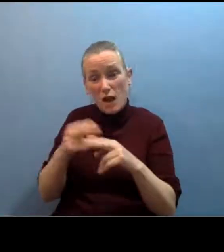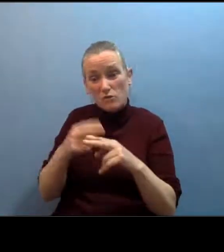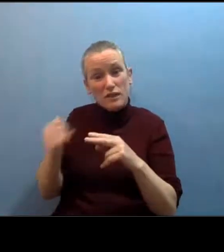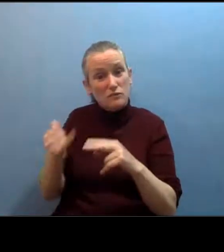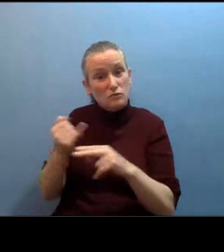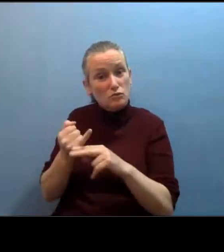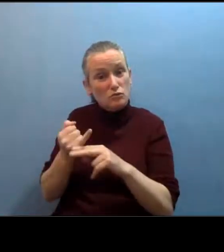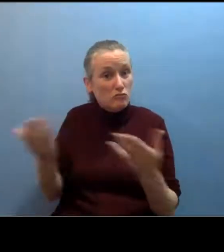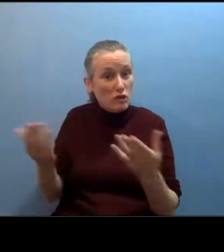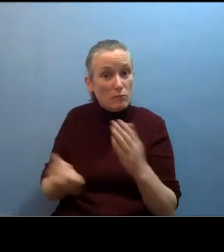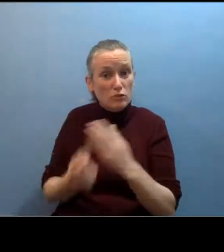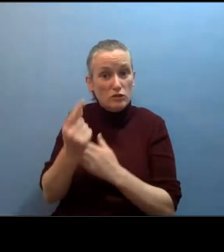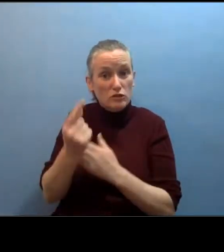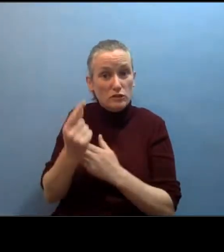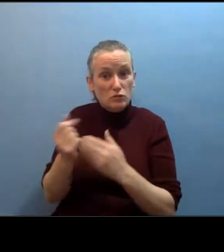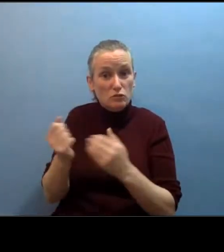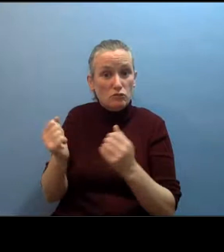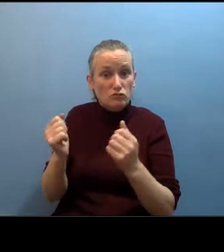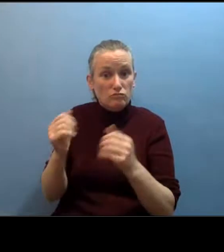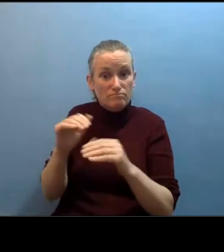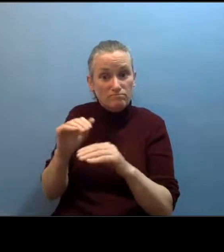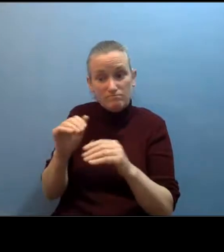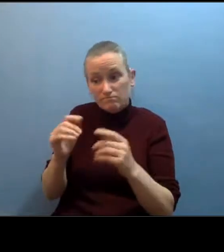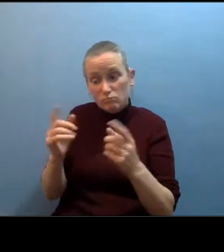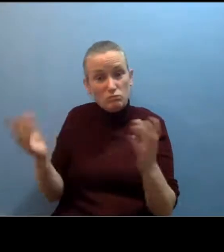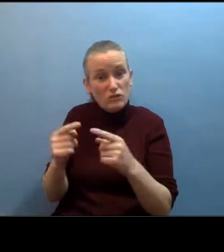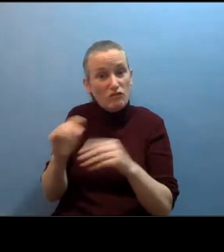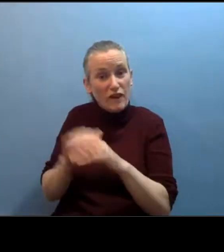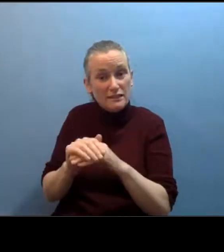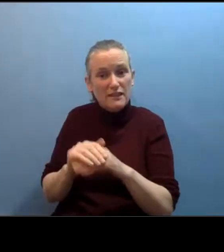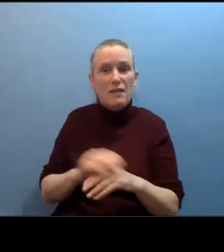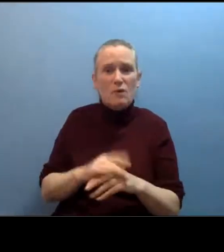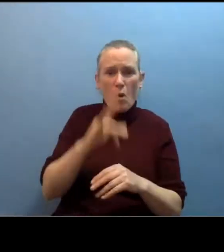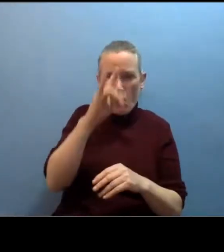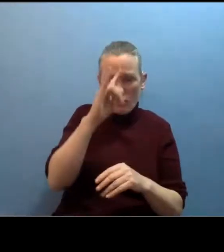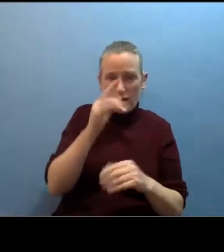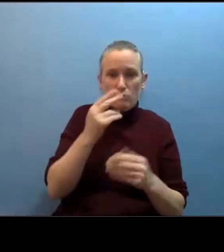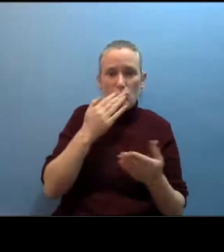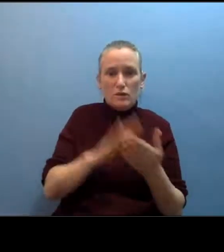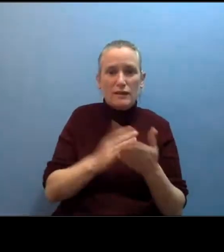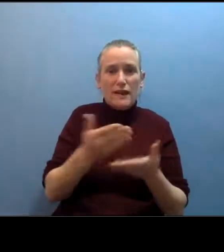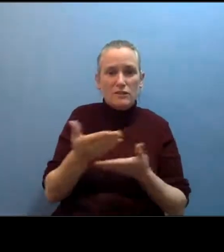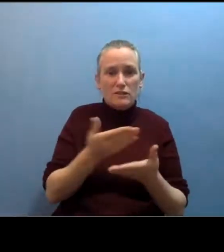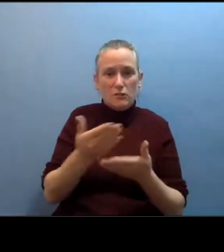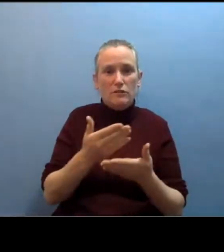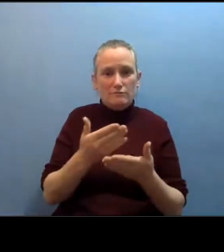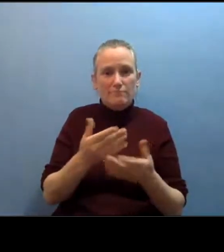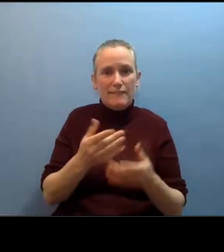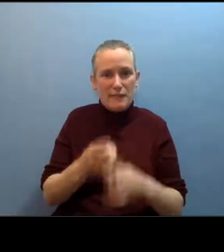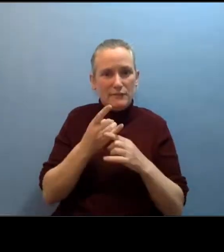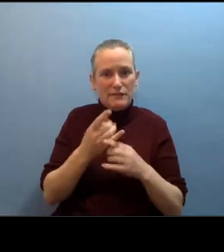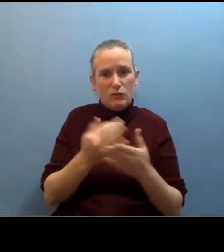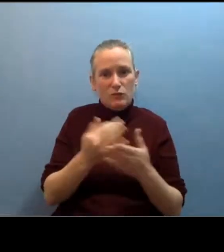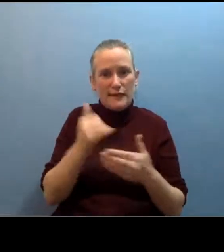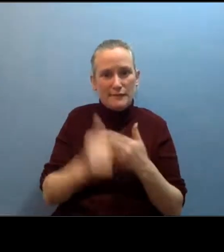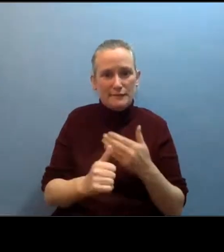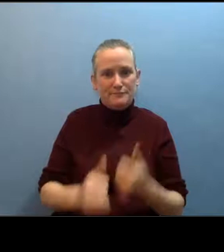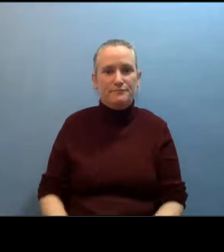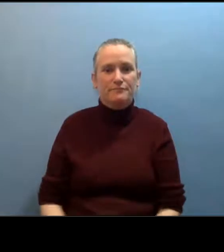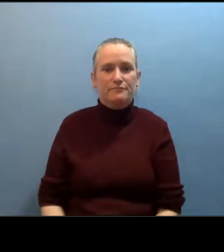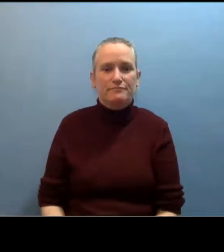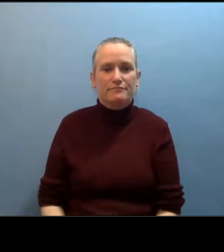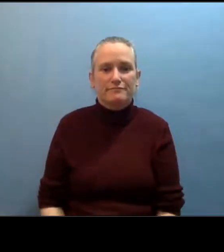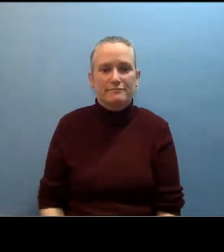school? But hopefully your appointment with your counsellor is going to make a difference in a couple of days.